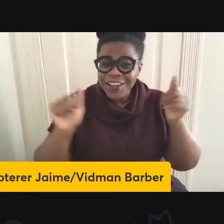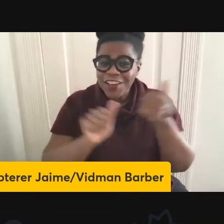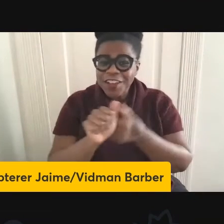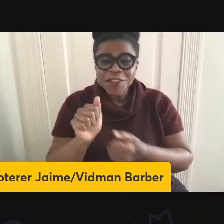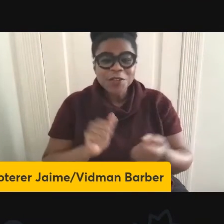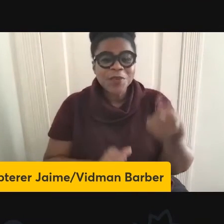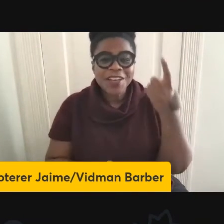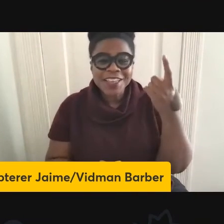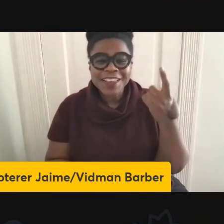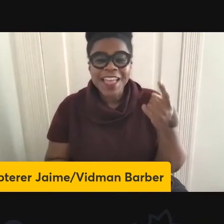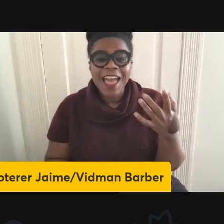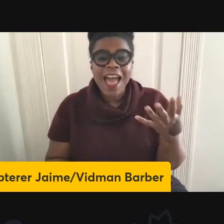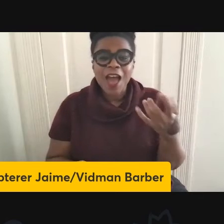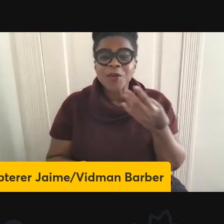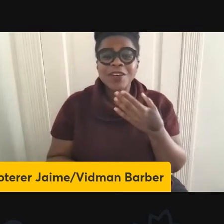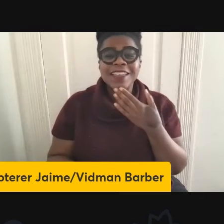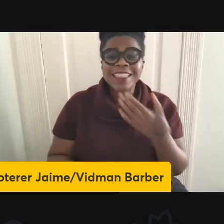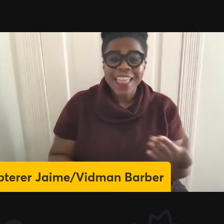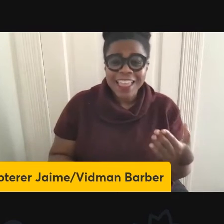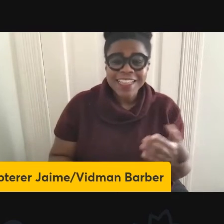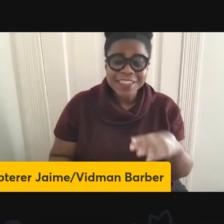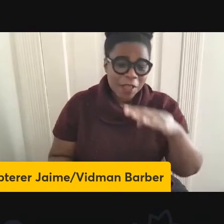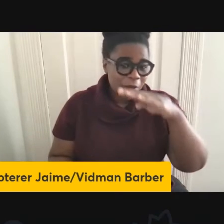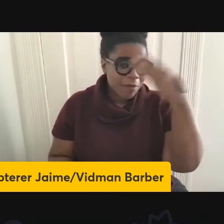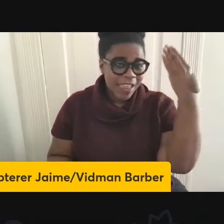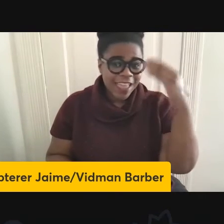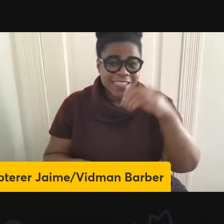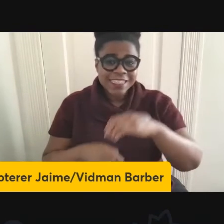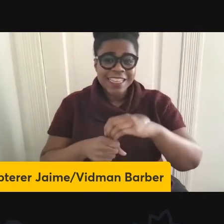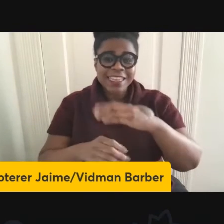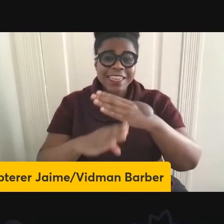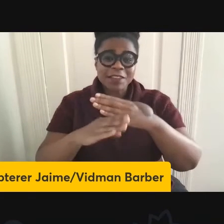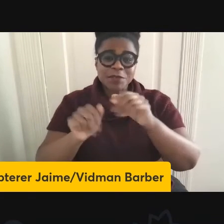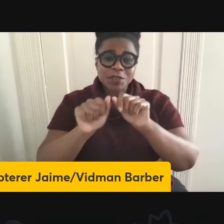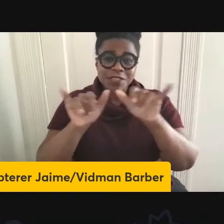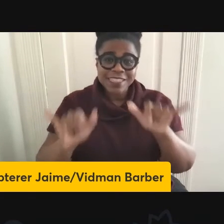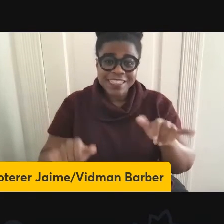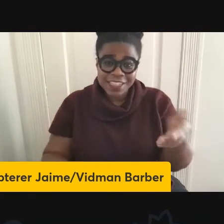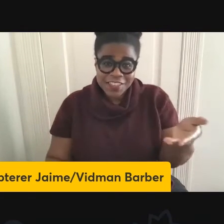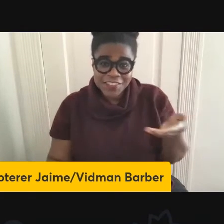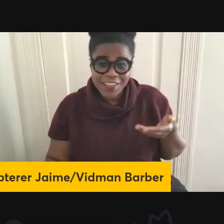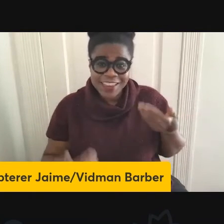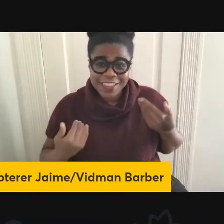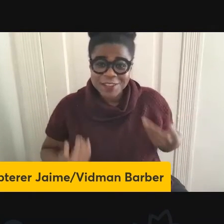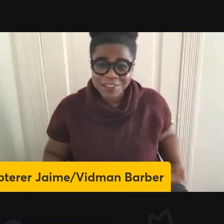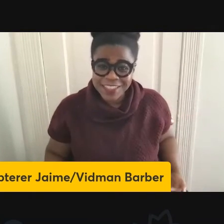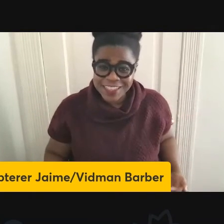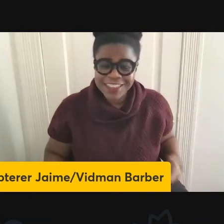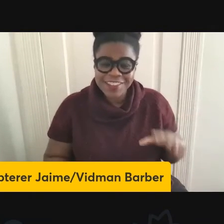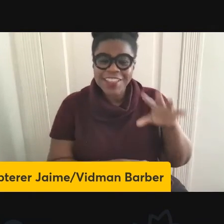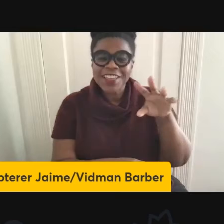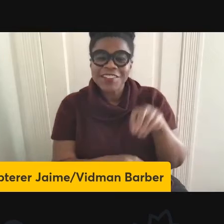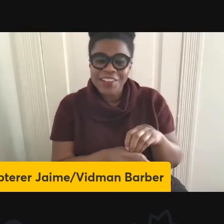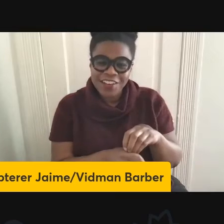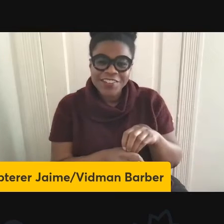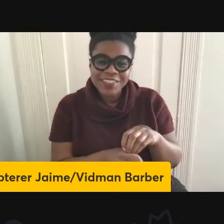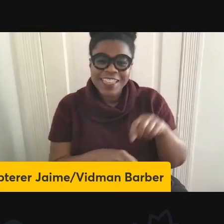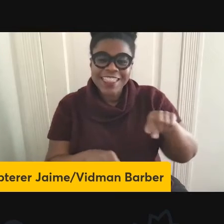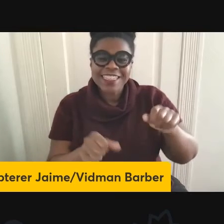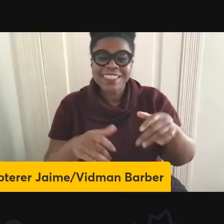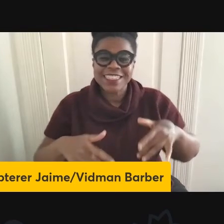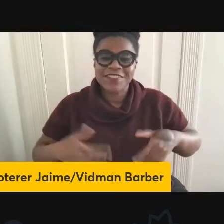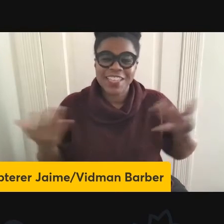thank the Blacks in Immuno for inviting me to be a part of this